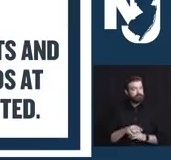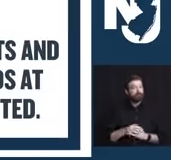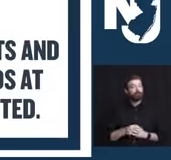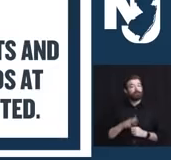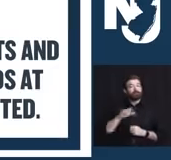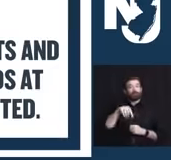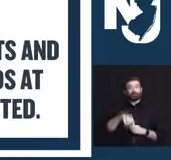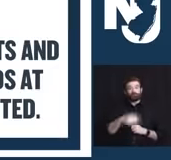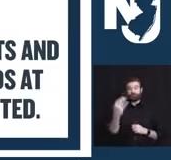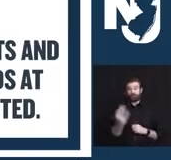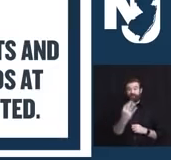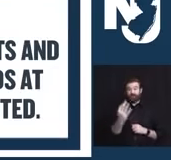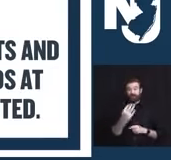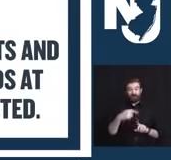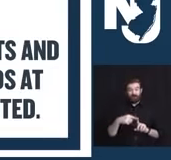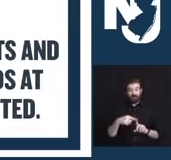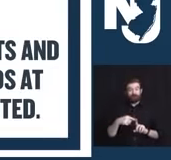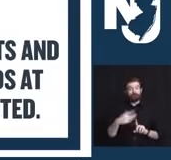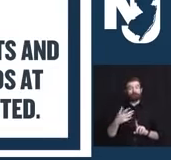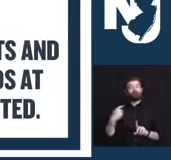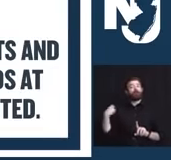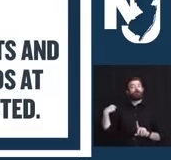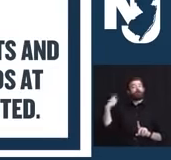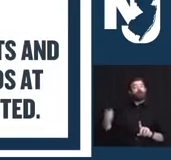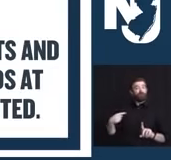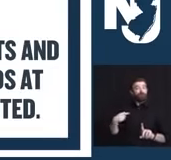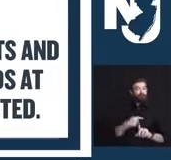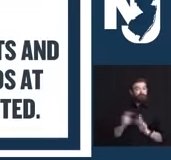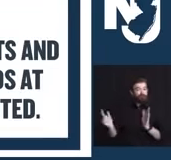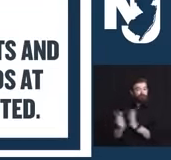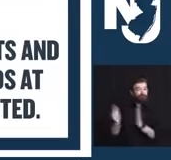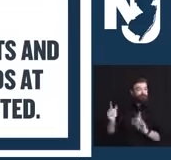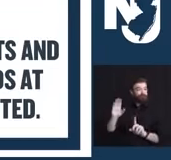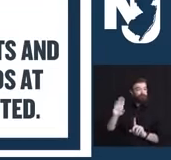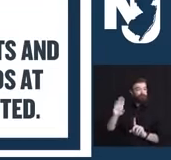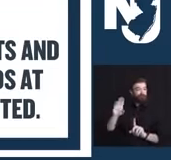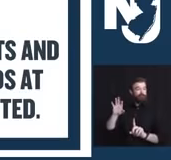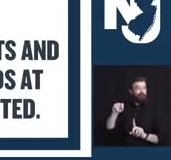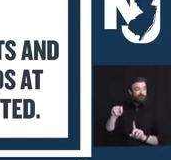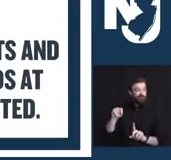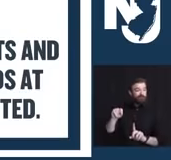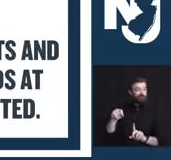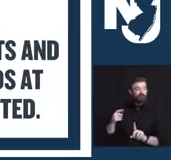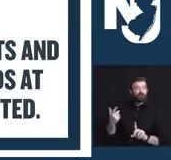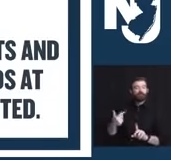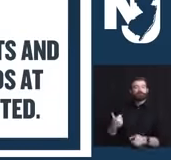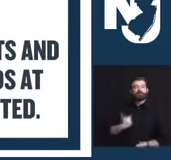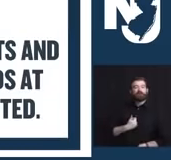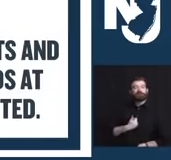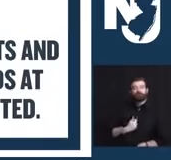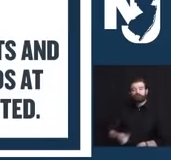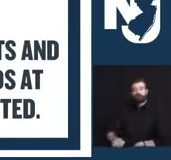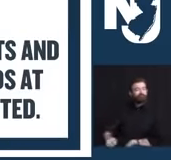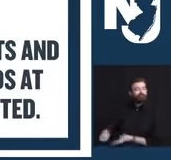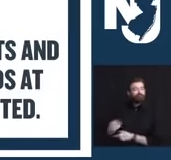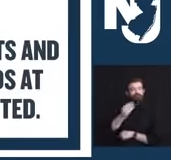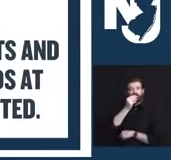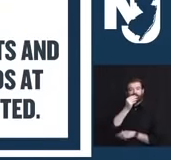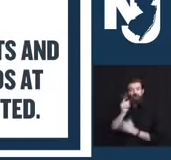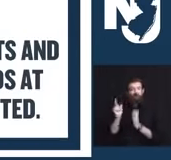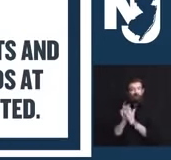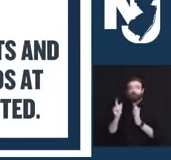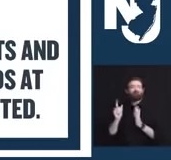other self-service foods at restaurants. Again, full guidance is being finalized, but we will likely maintain the current